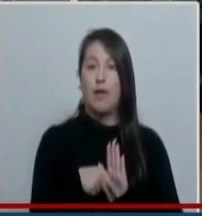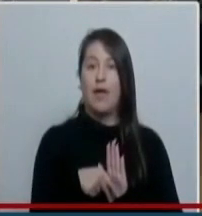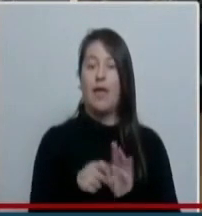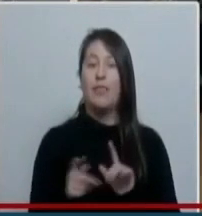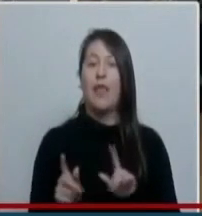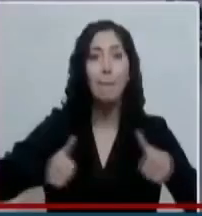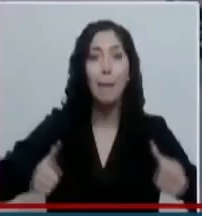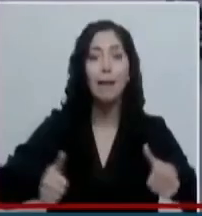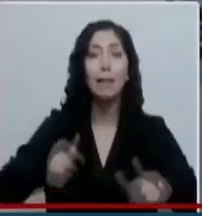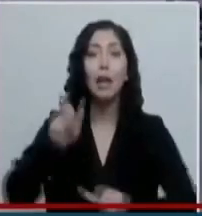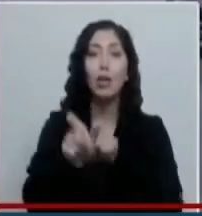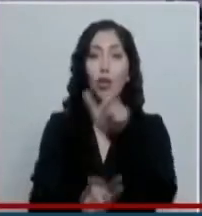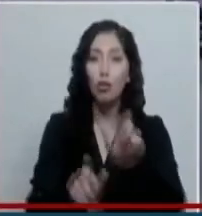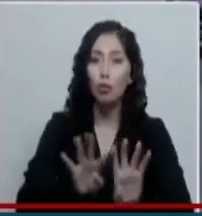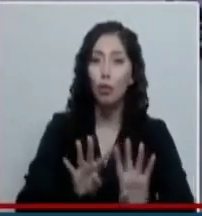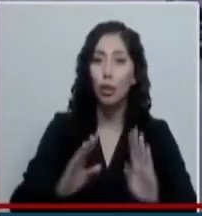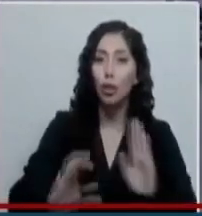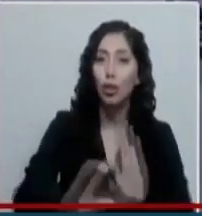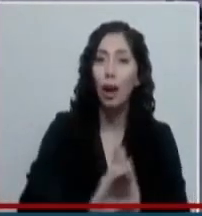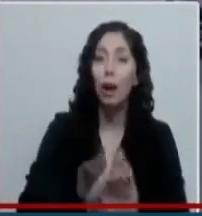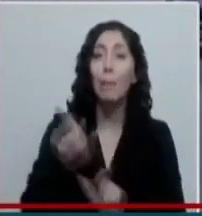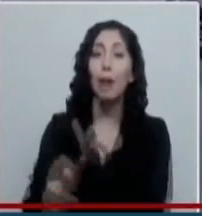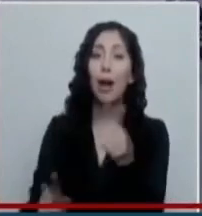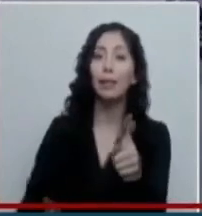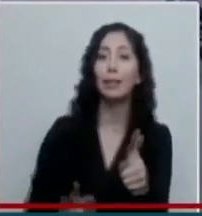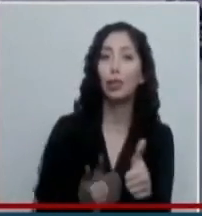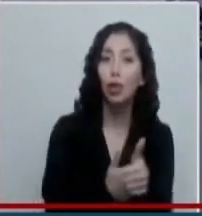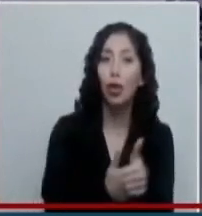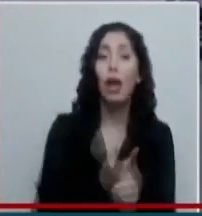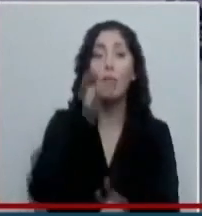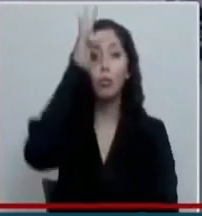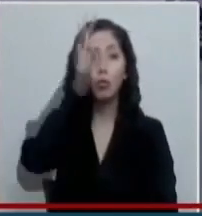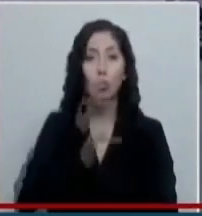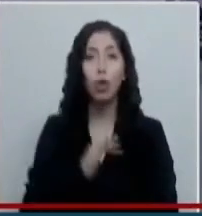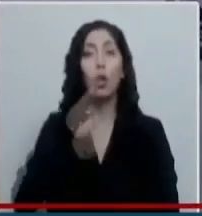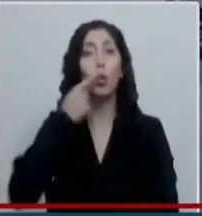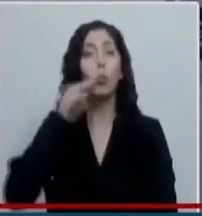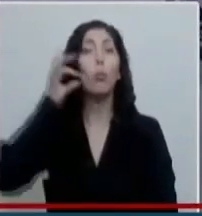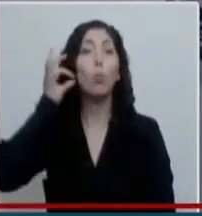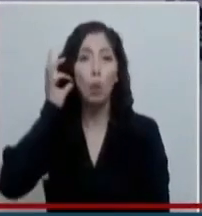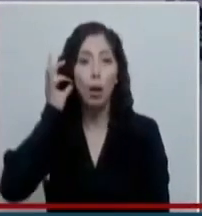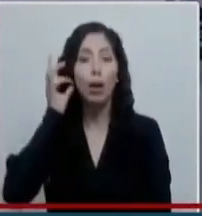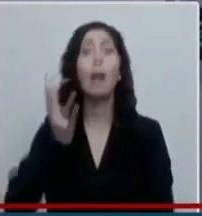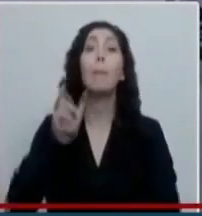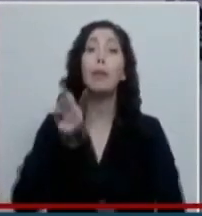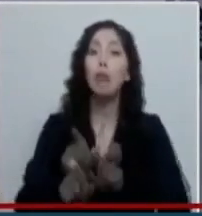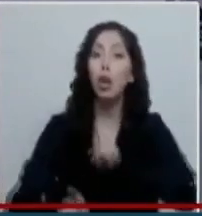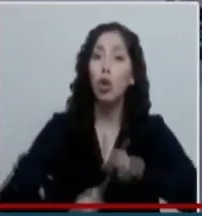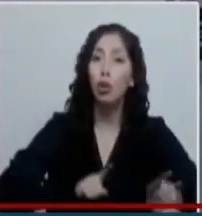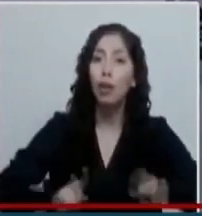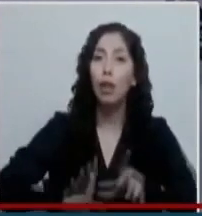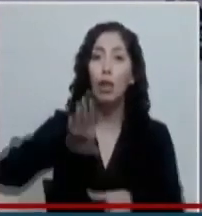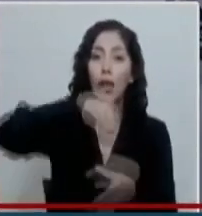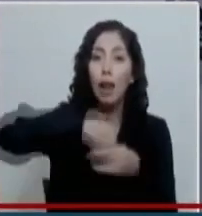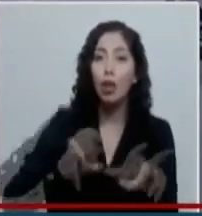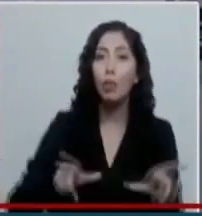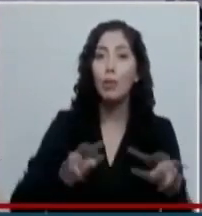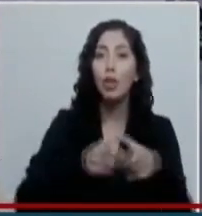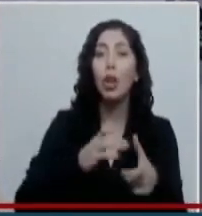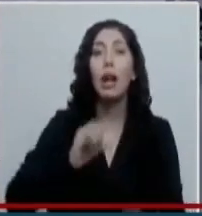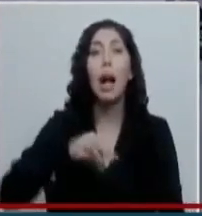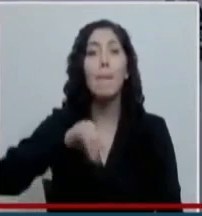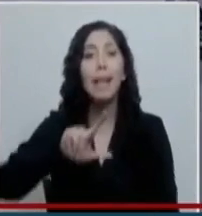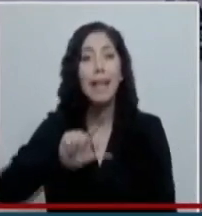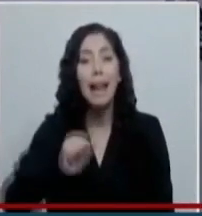Chilean citizens who have been summoned to go to the polls on September 4th and adopt or reject the text in the referendum to leave. Maria